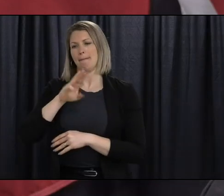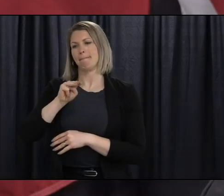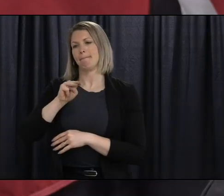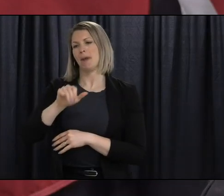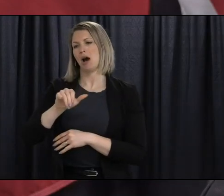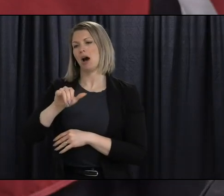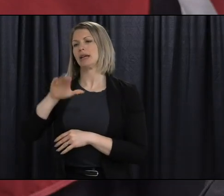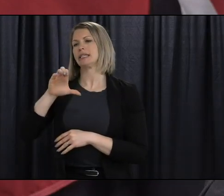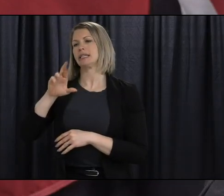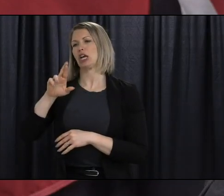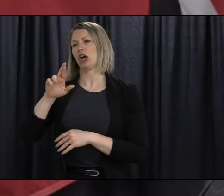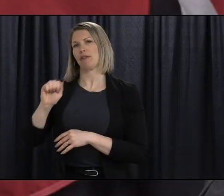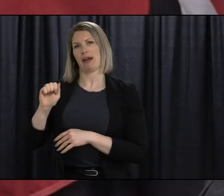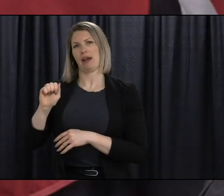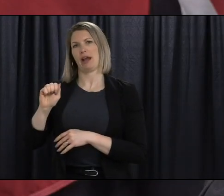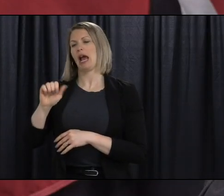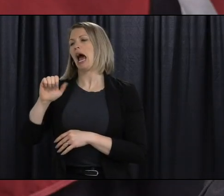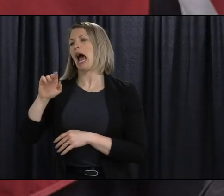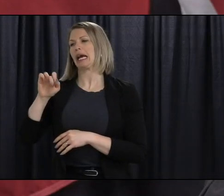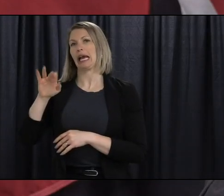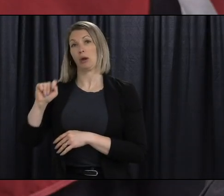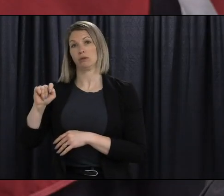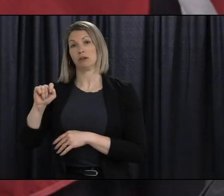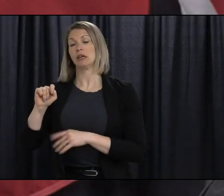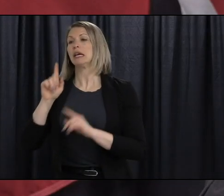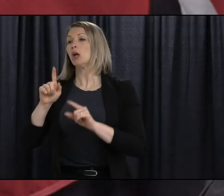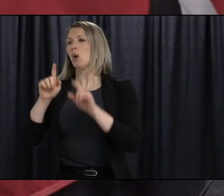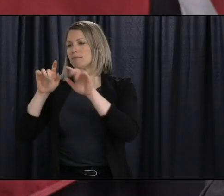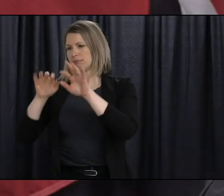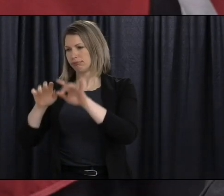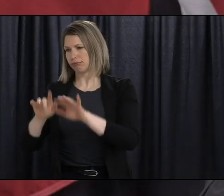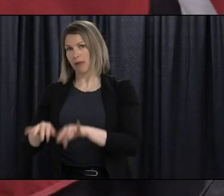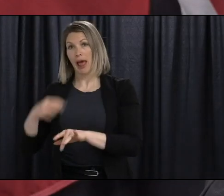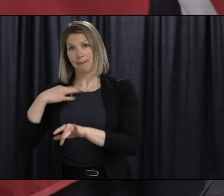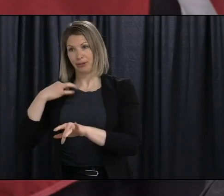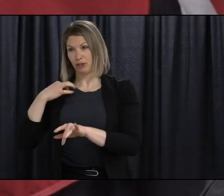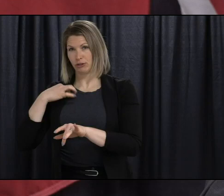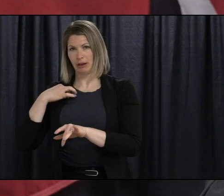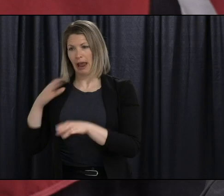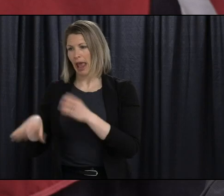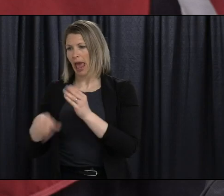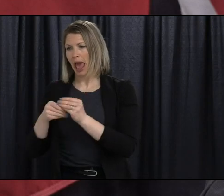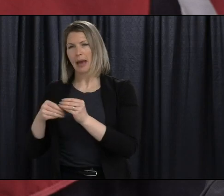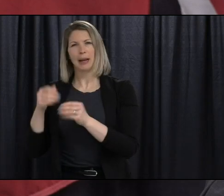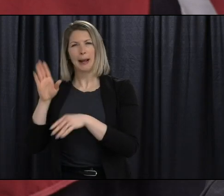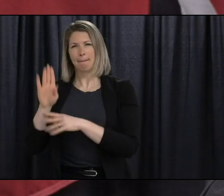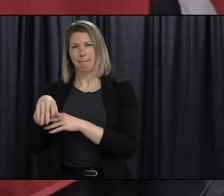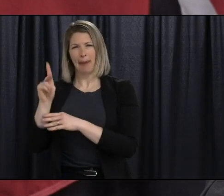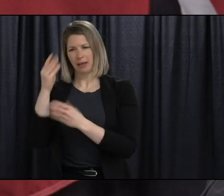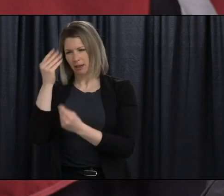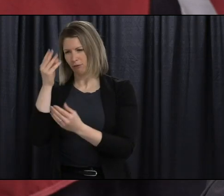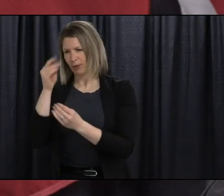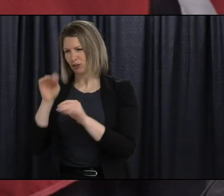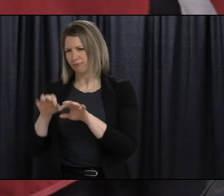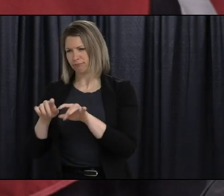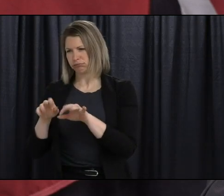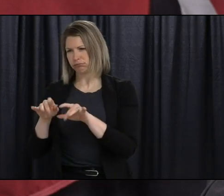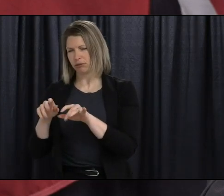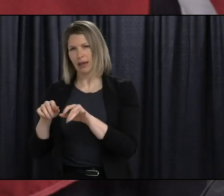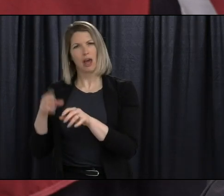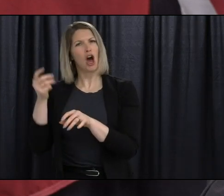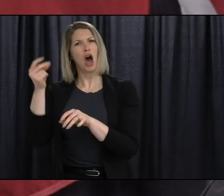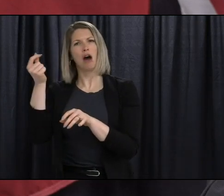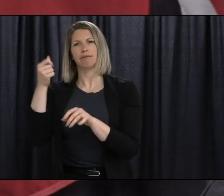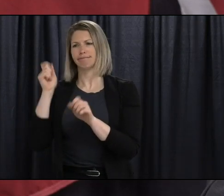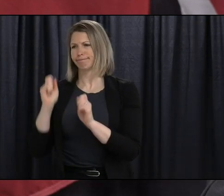to expedite the processing. So aside from putting supports and resources in place to help you and your